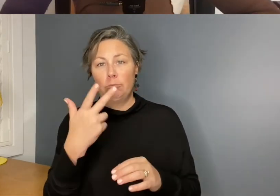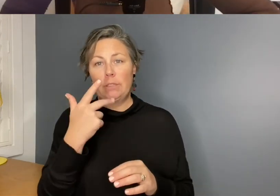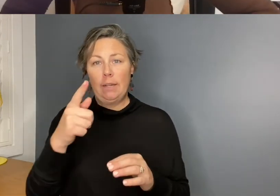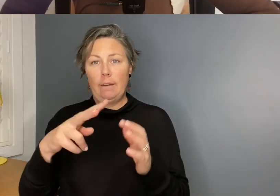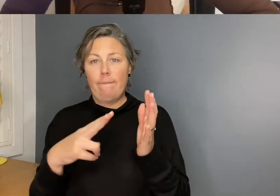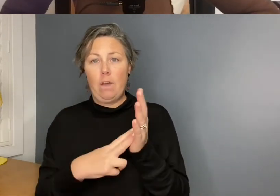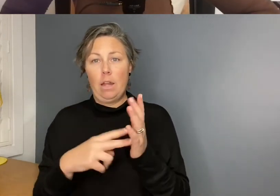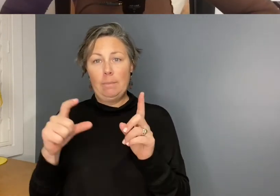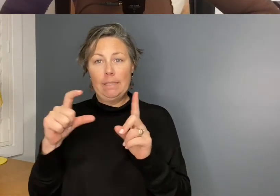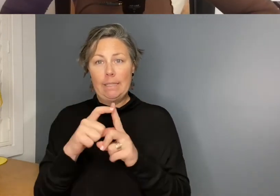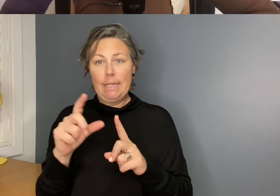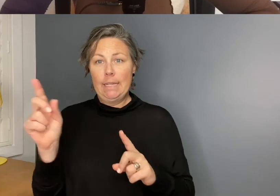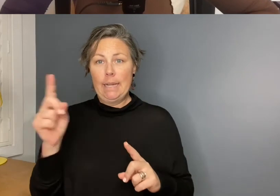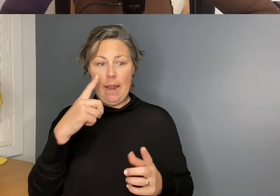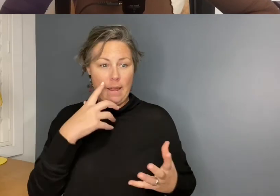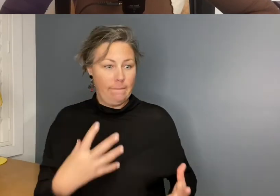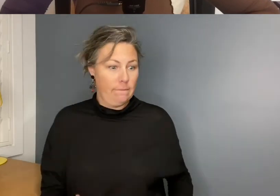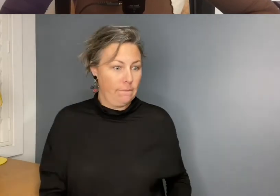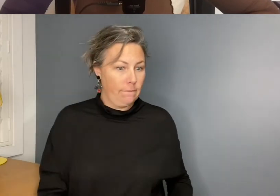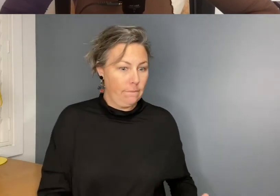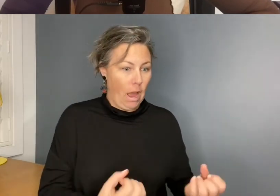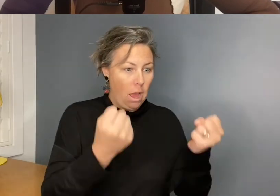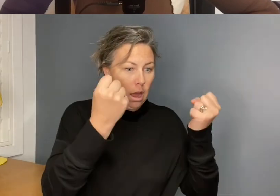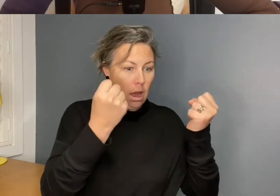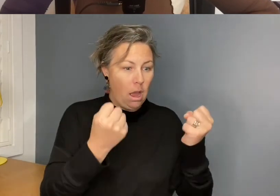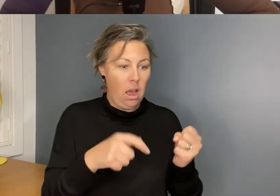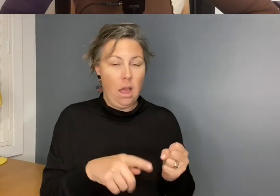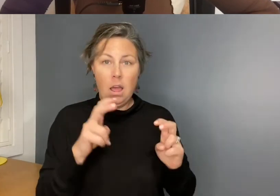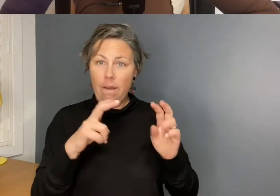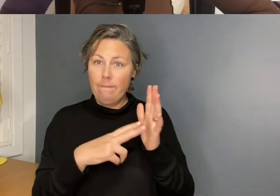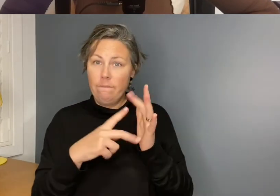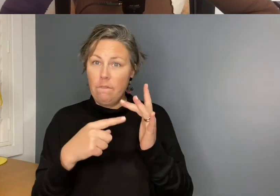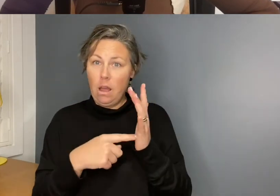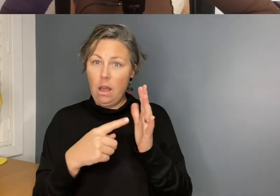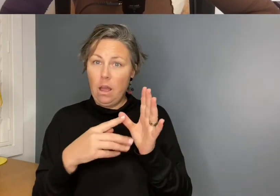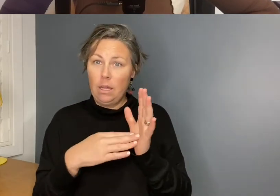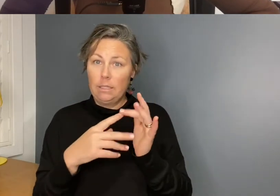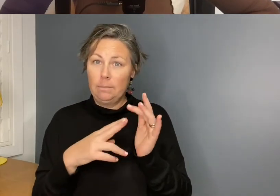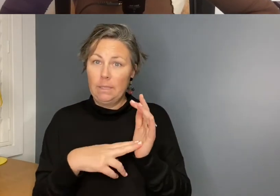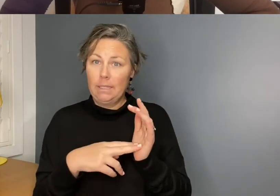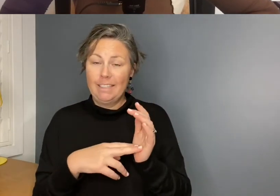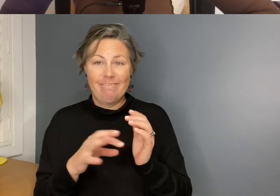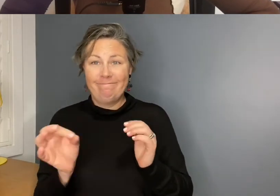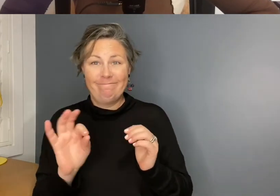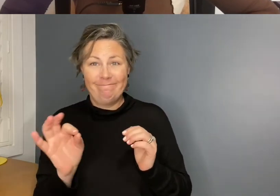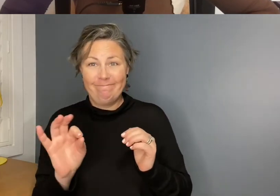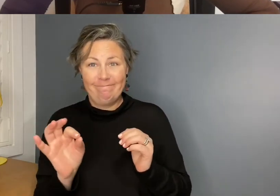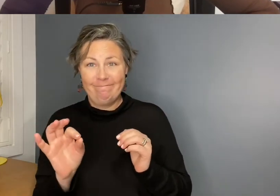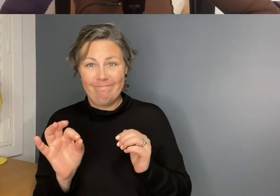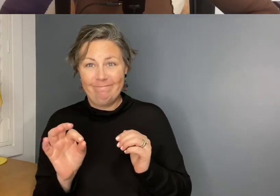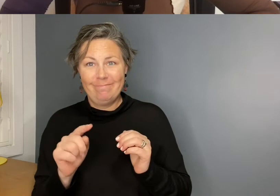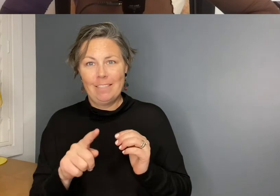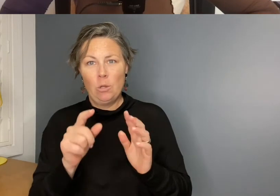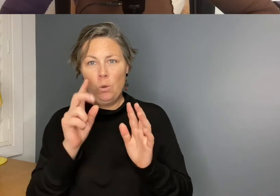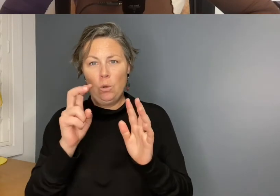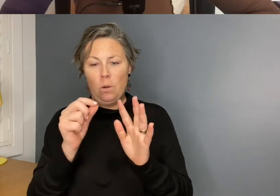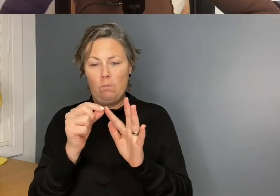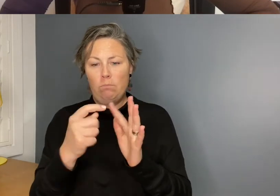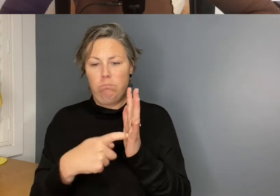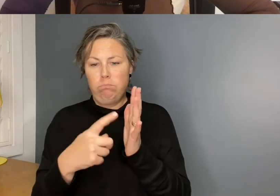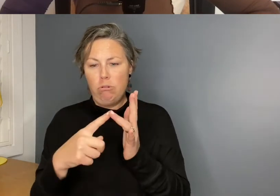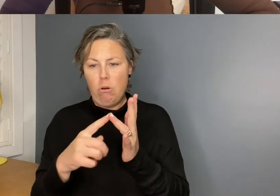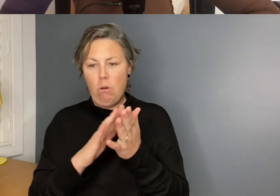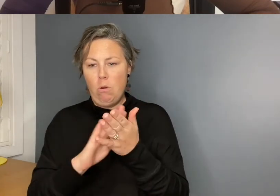of discovered now, we wouldn't actually call it a vitamin. We would call it a prohormone. It has a lot more in common with